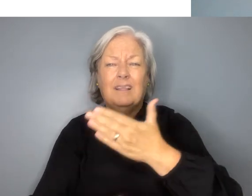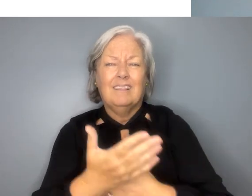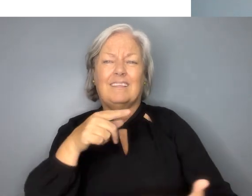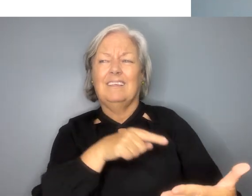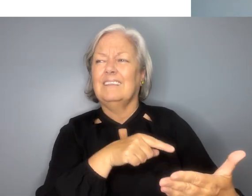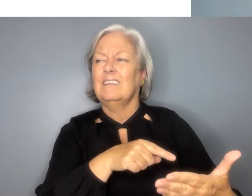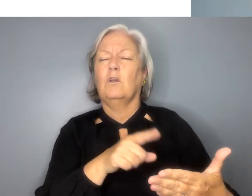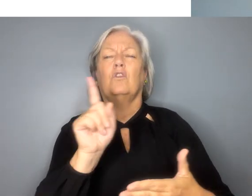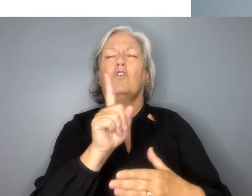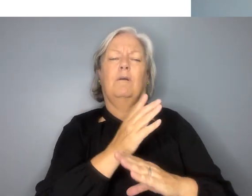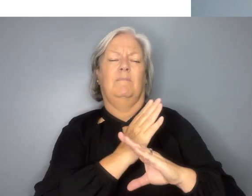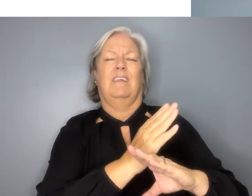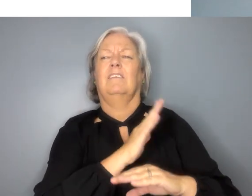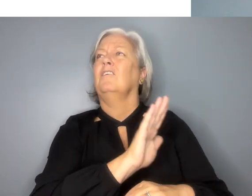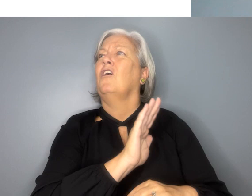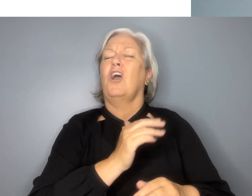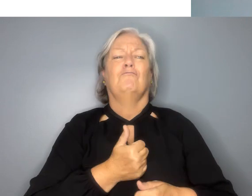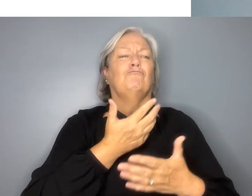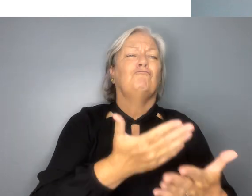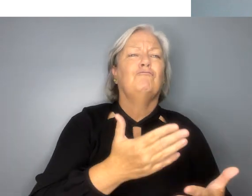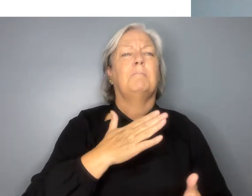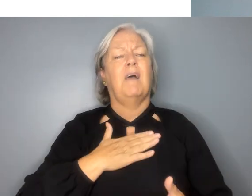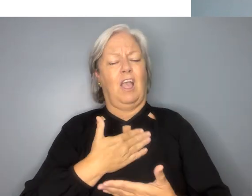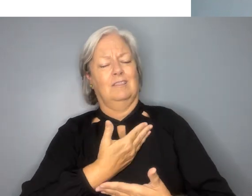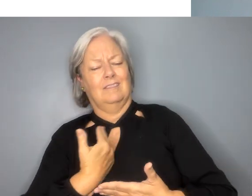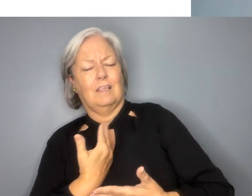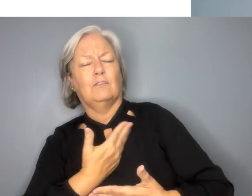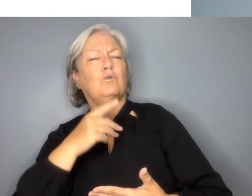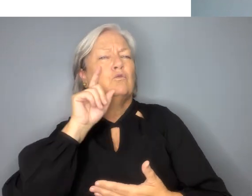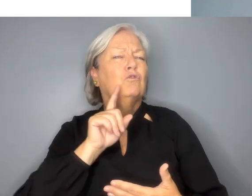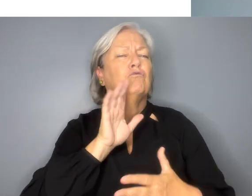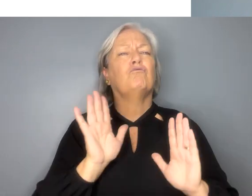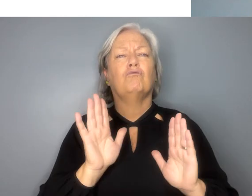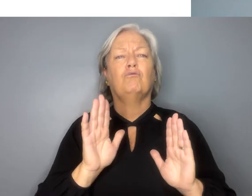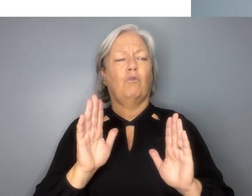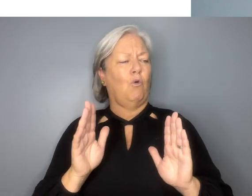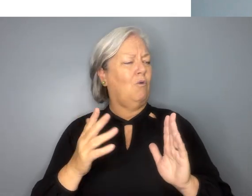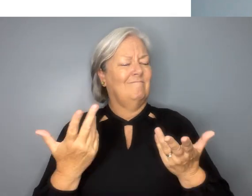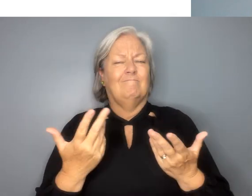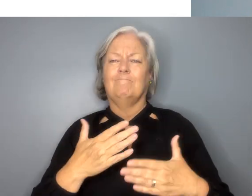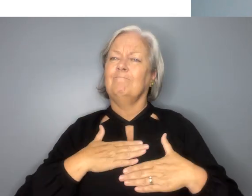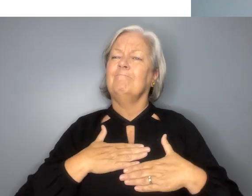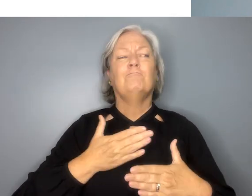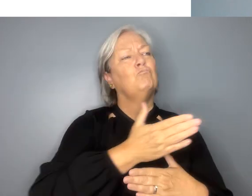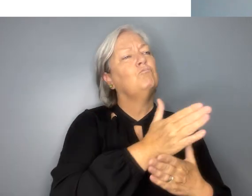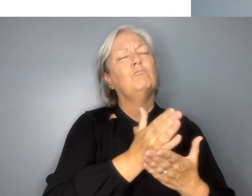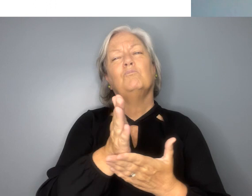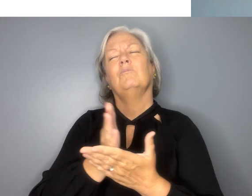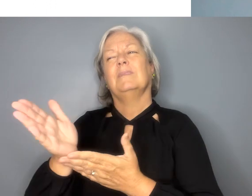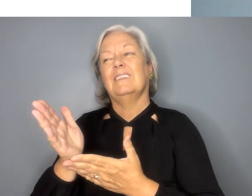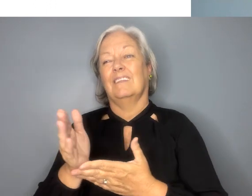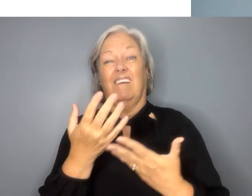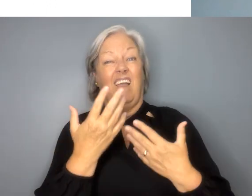a disability is no reason to prevent someone's expression of gender identity and sexual orientation and of being an intersex person, and all